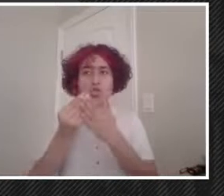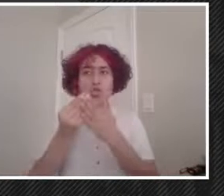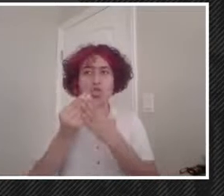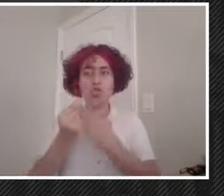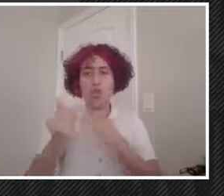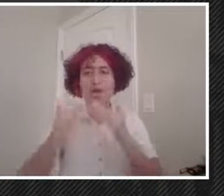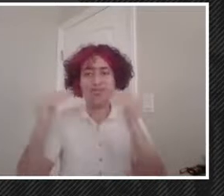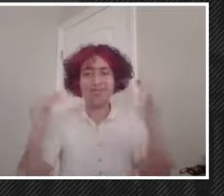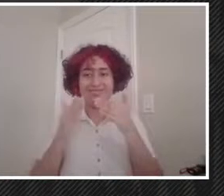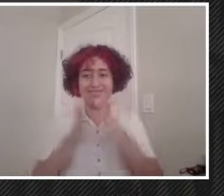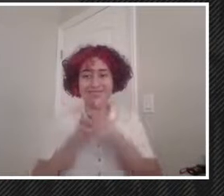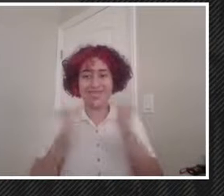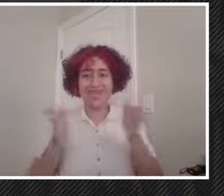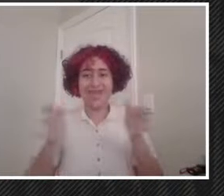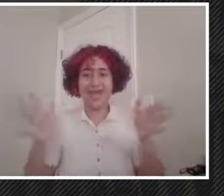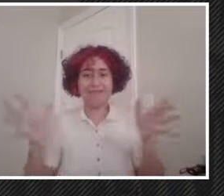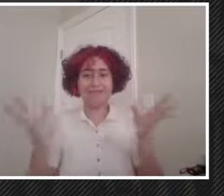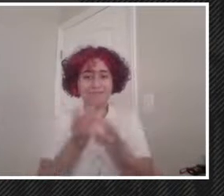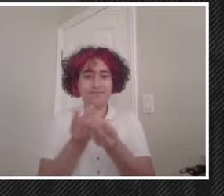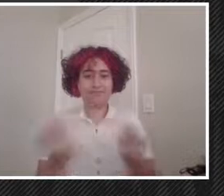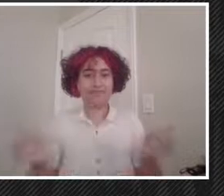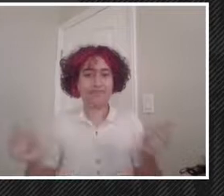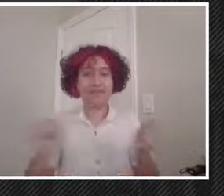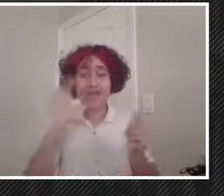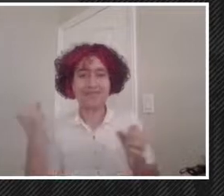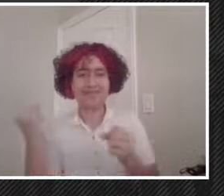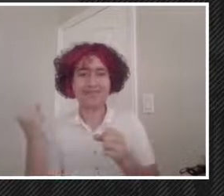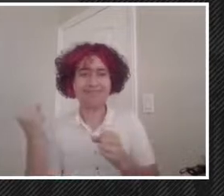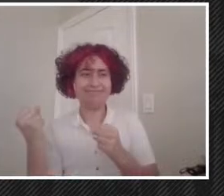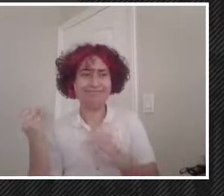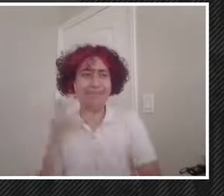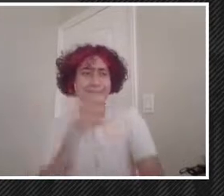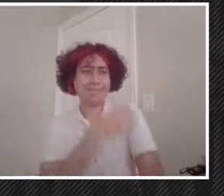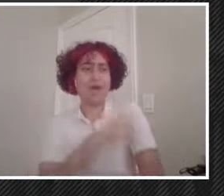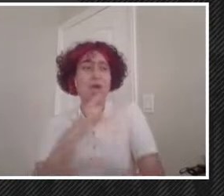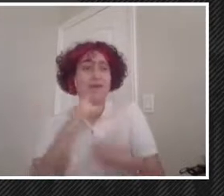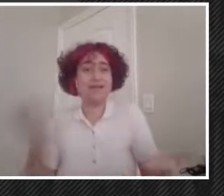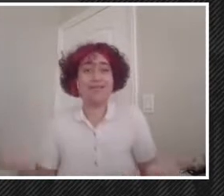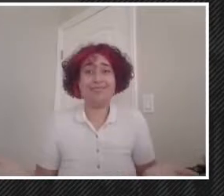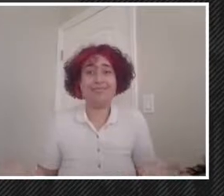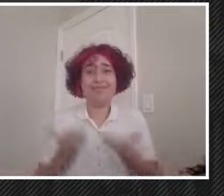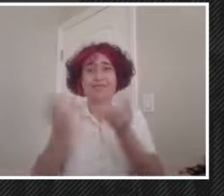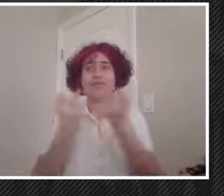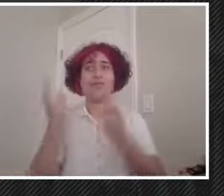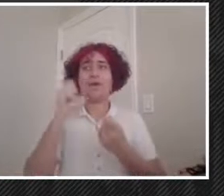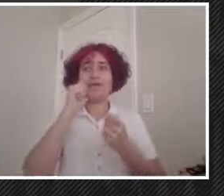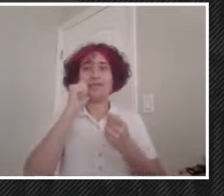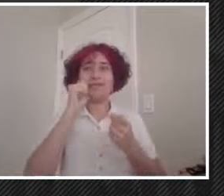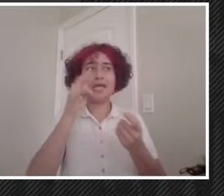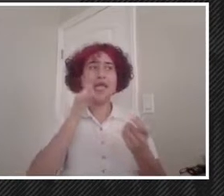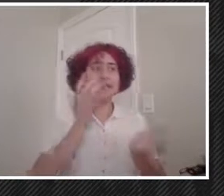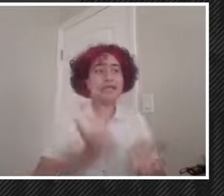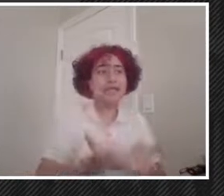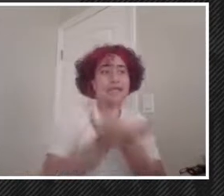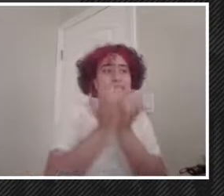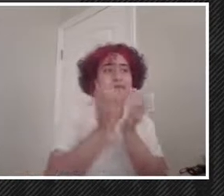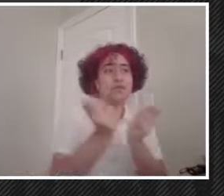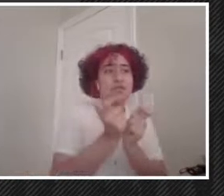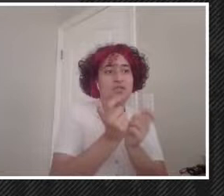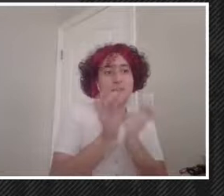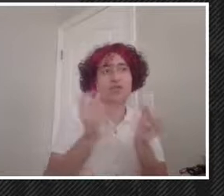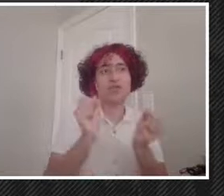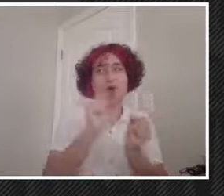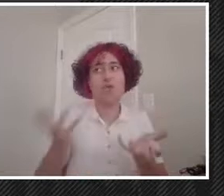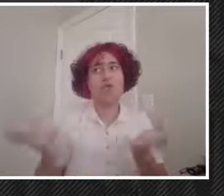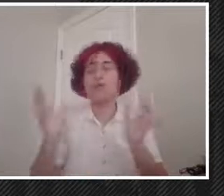everyone. It's not the, you know, lifting all boats and the smaller boats will rise, but it is that we're missing out on huge areas of opportunity